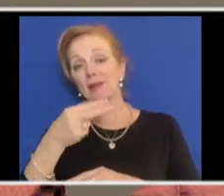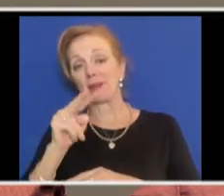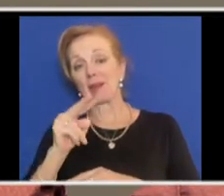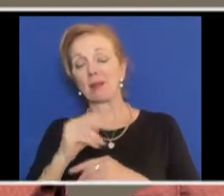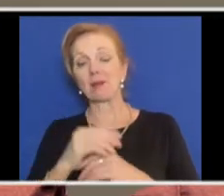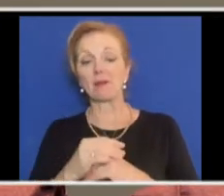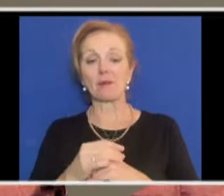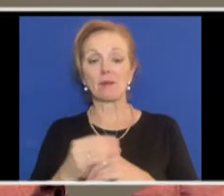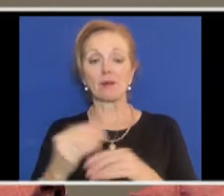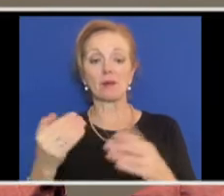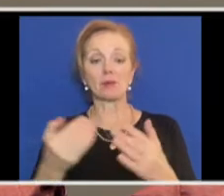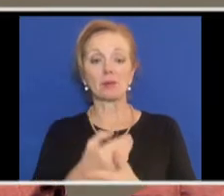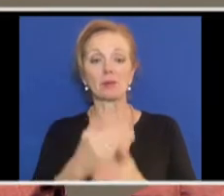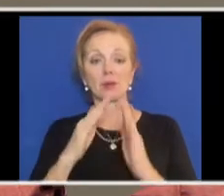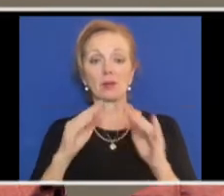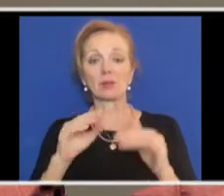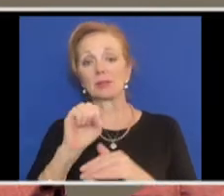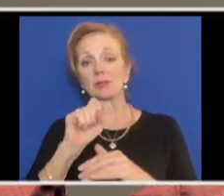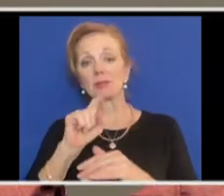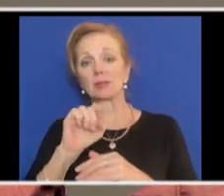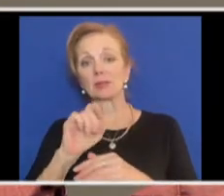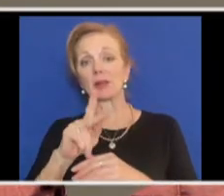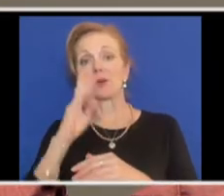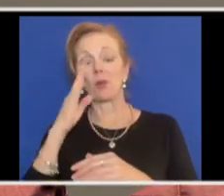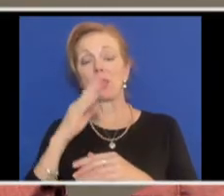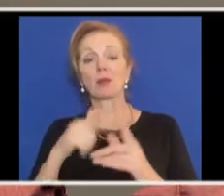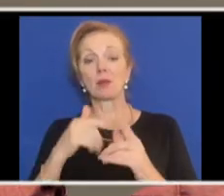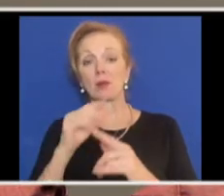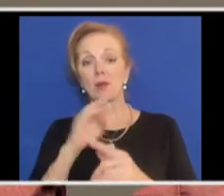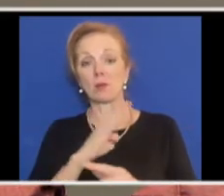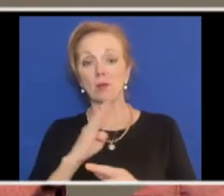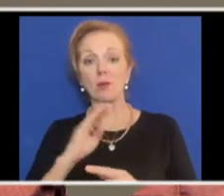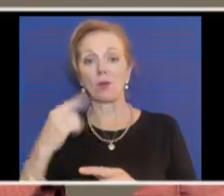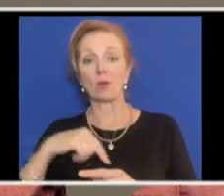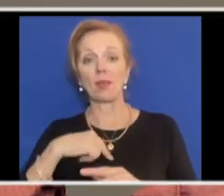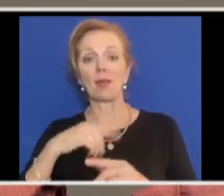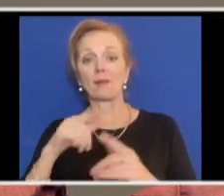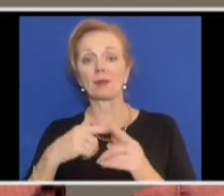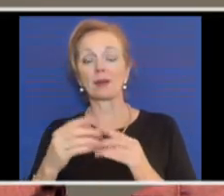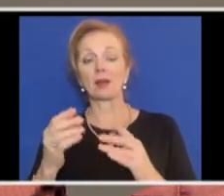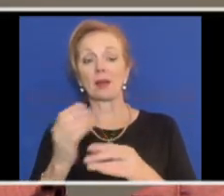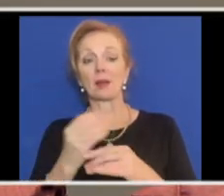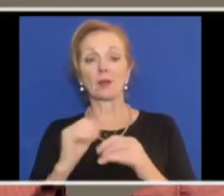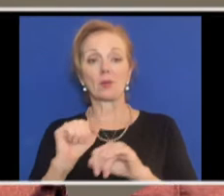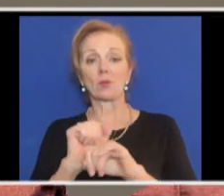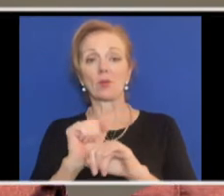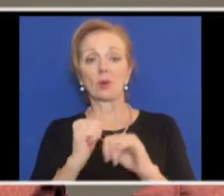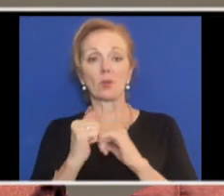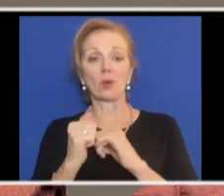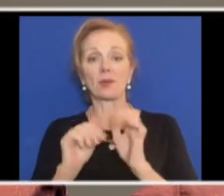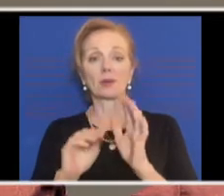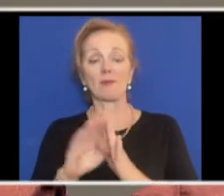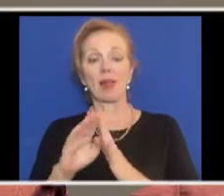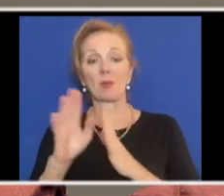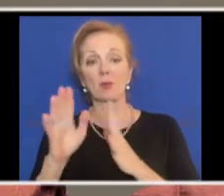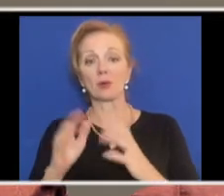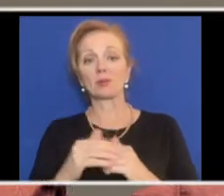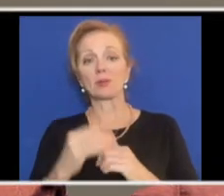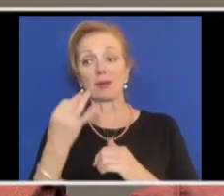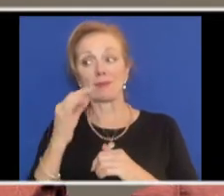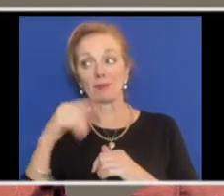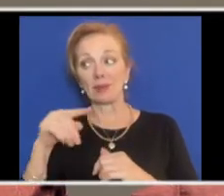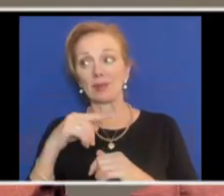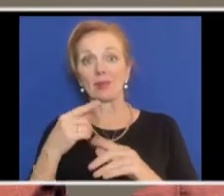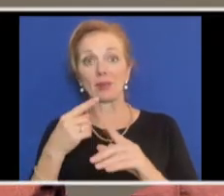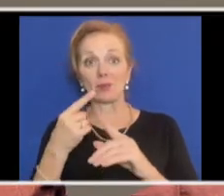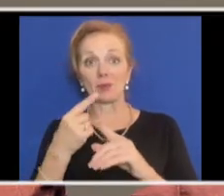as new housing stock will come on board we have to collaborate and work with developers if they're in the right